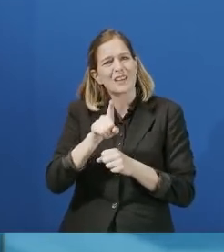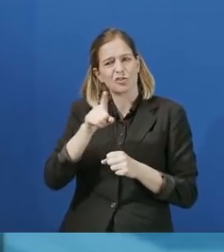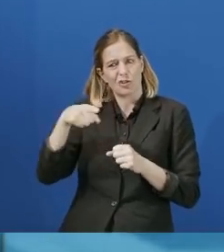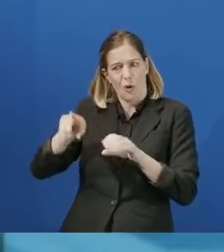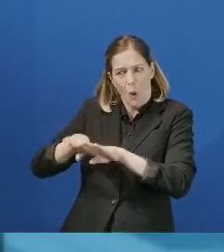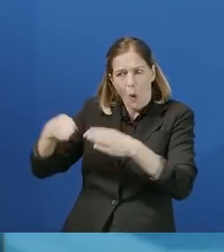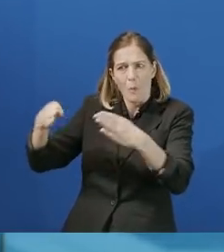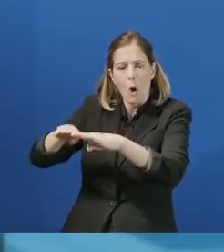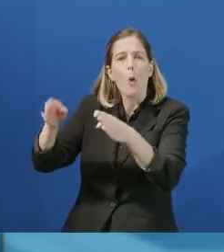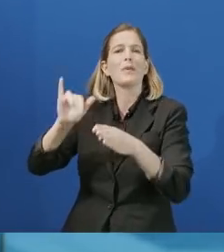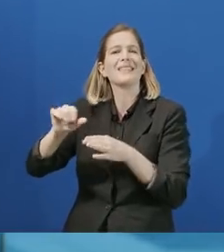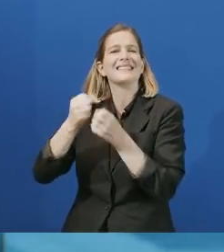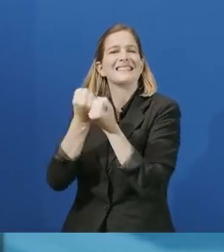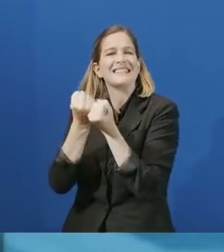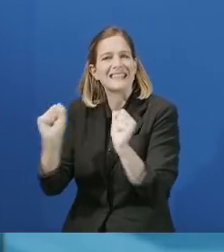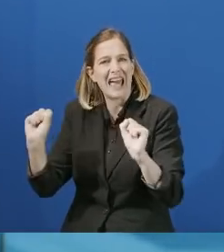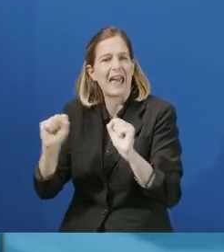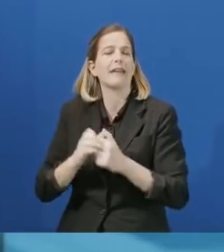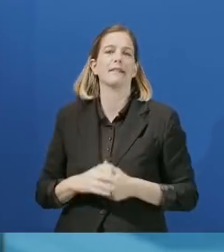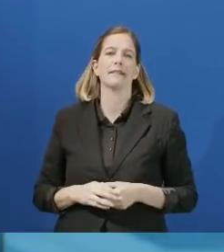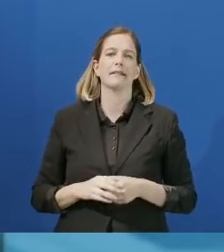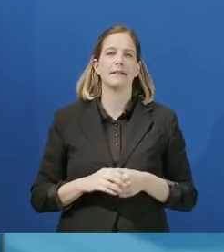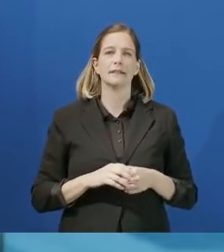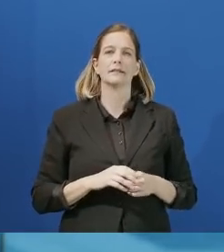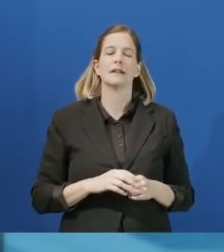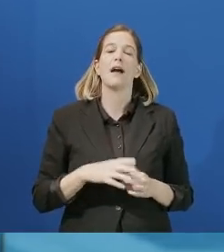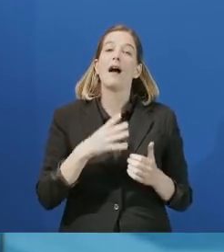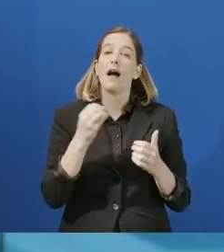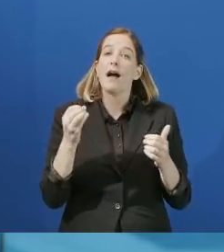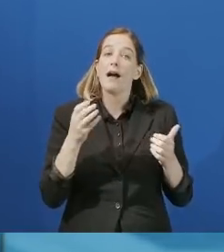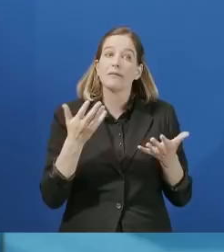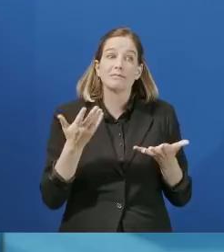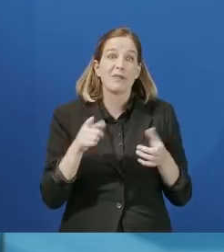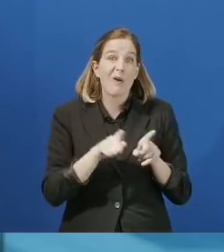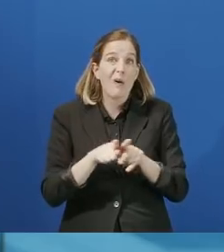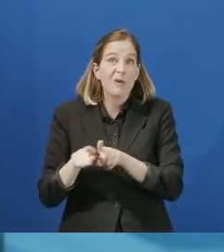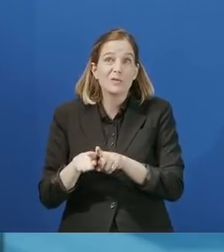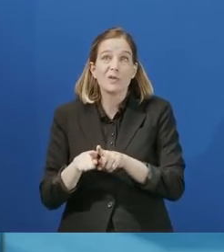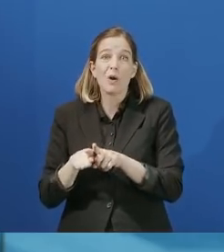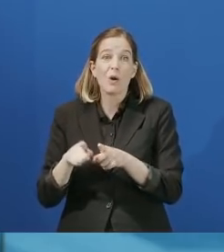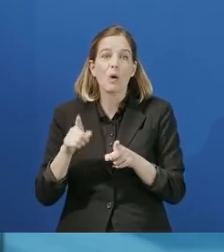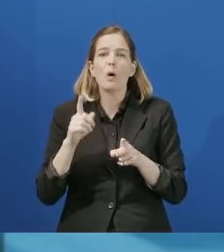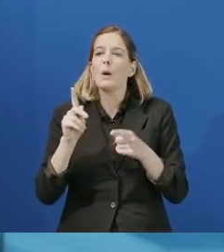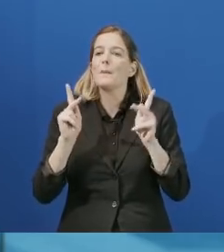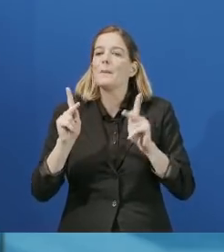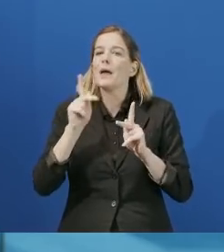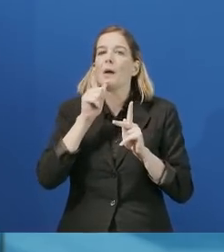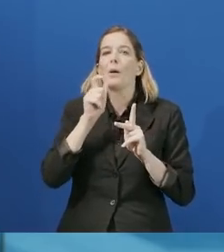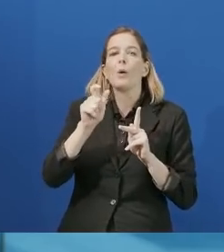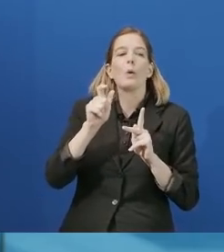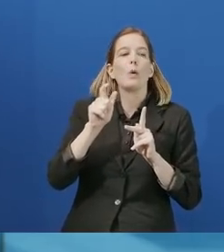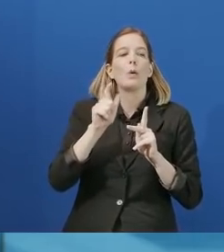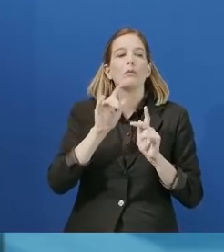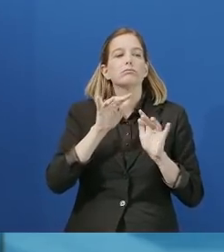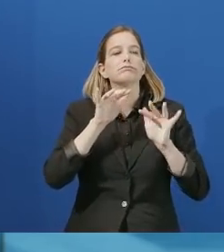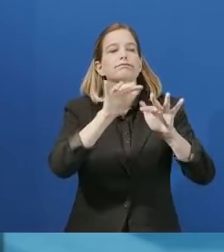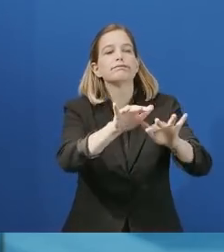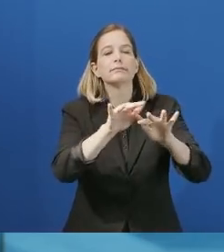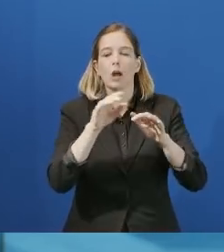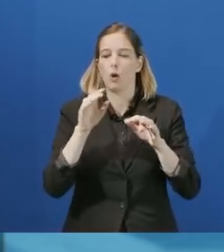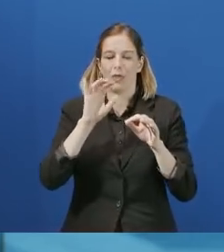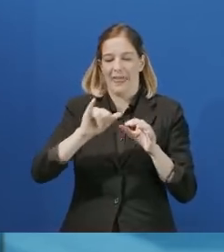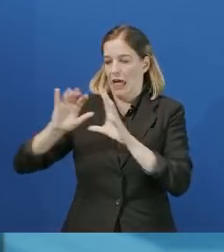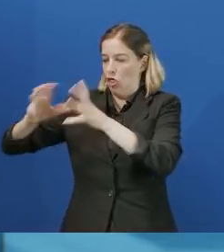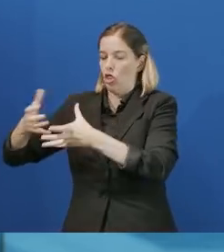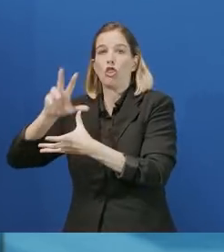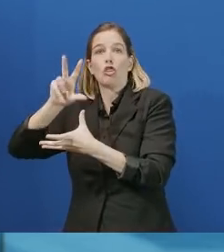the large box retailer, their data, that aren't going to leave their home until there's a vaccine, well, it's